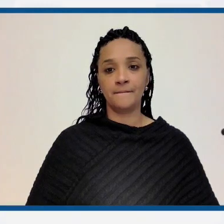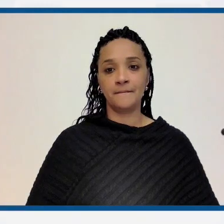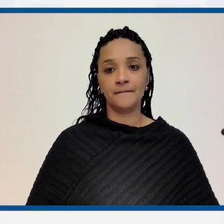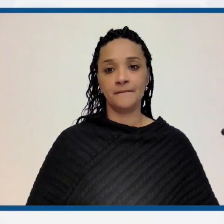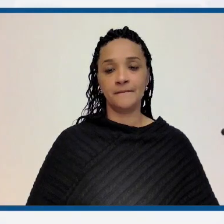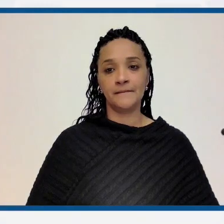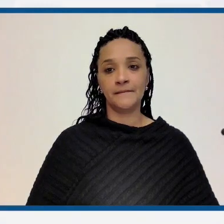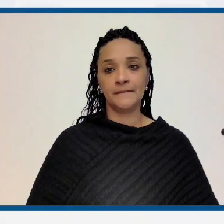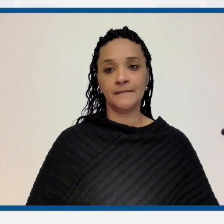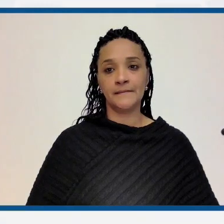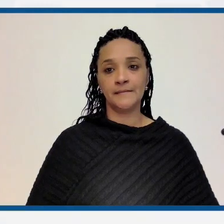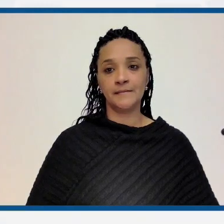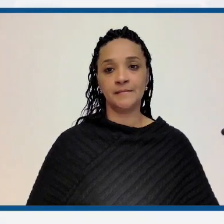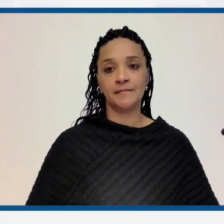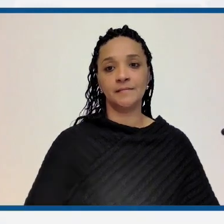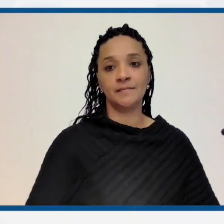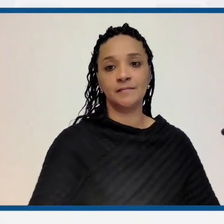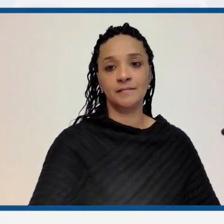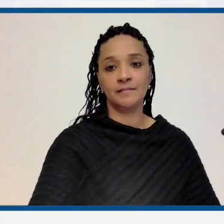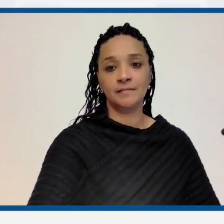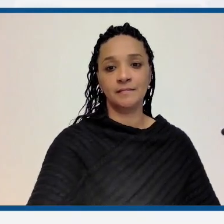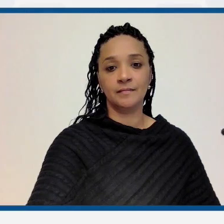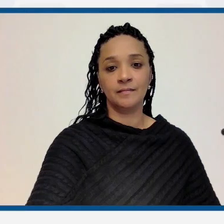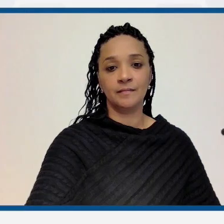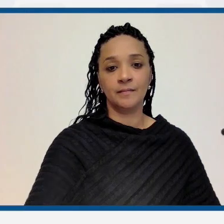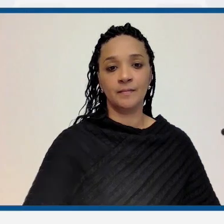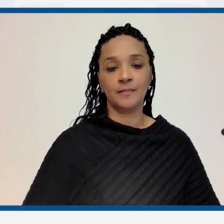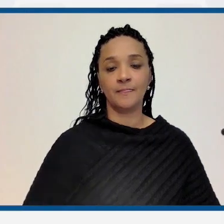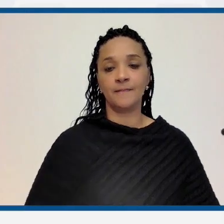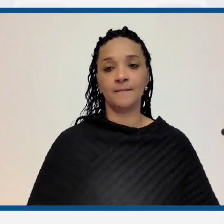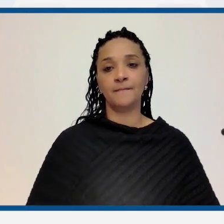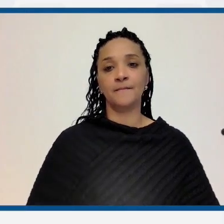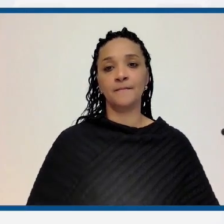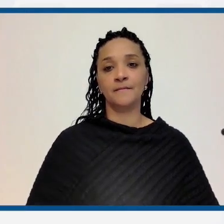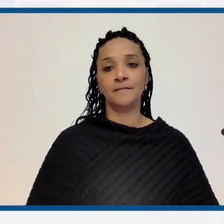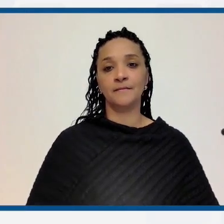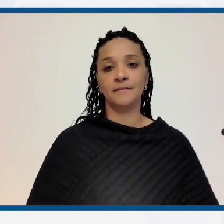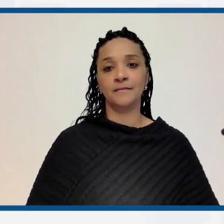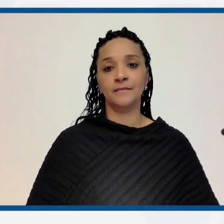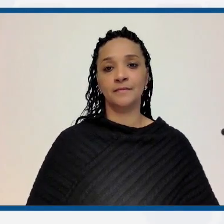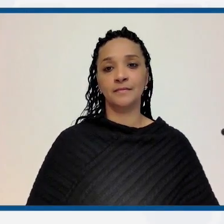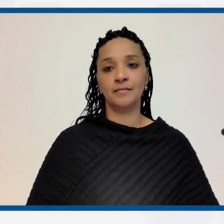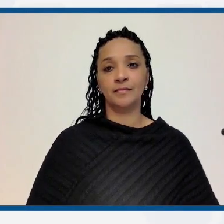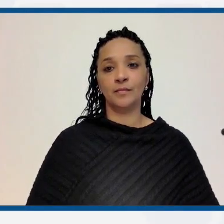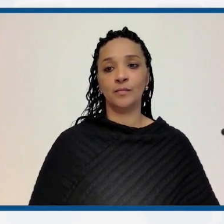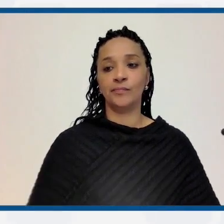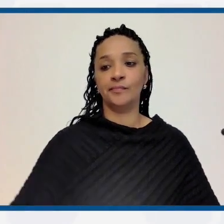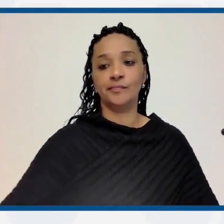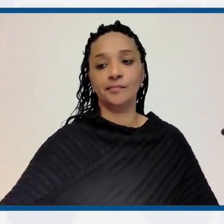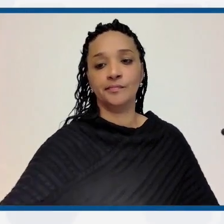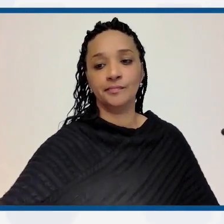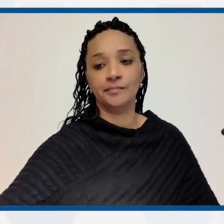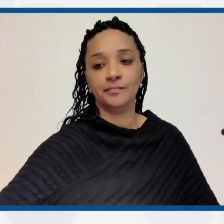approach to plan resilient infrastructure, both in the context of